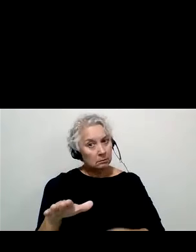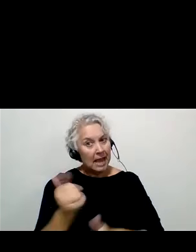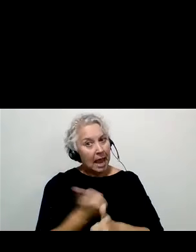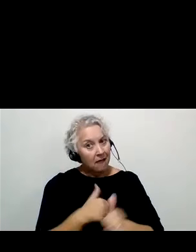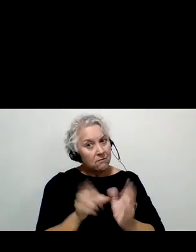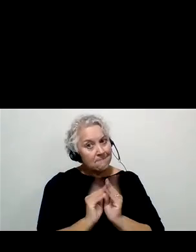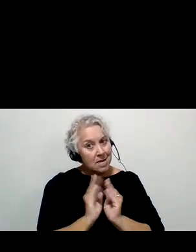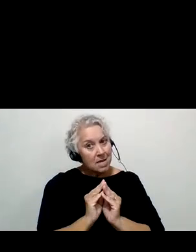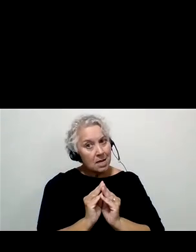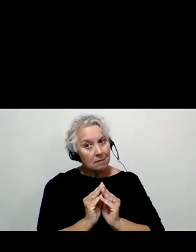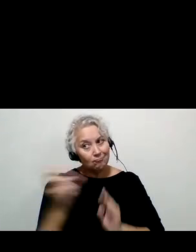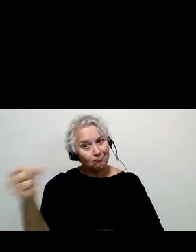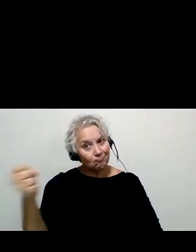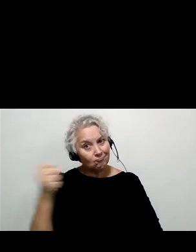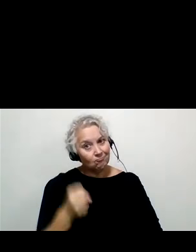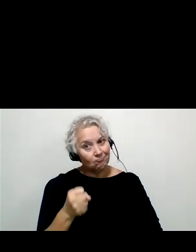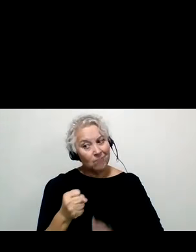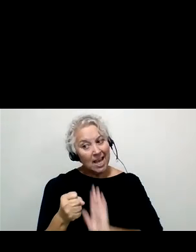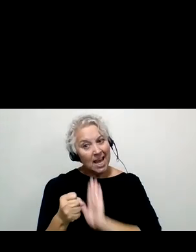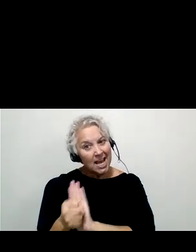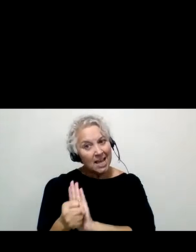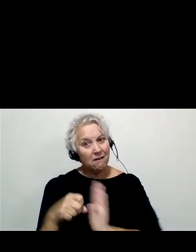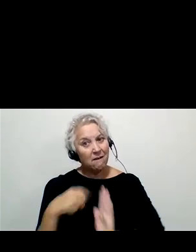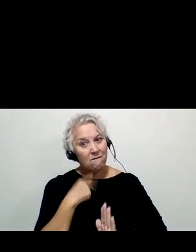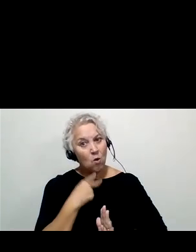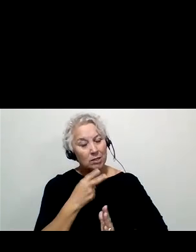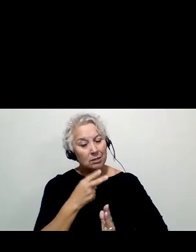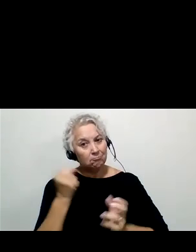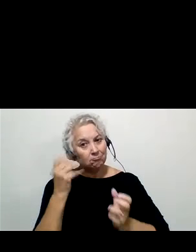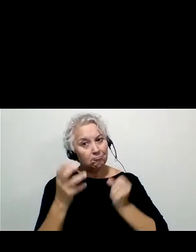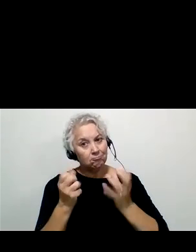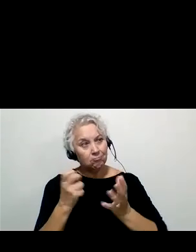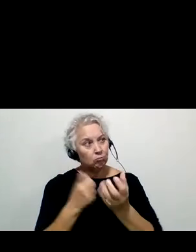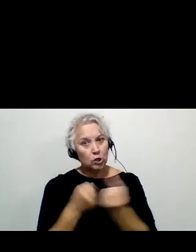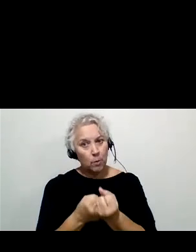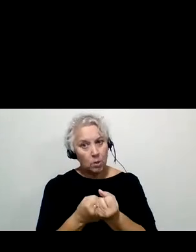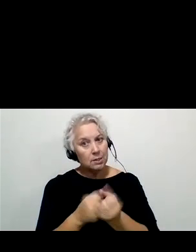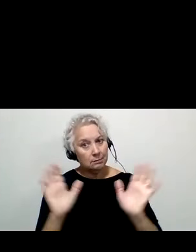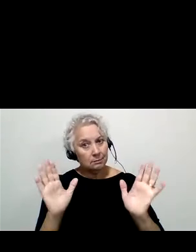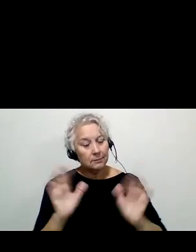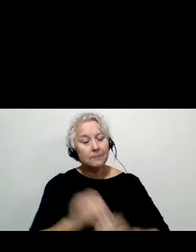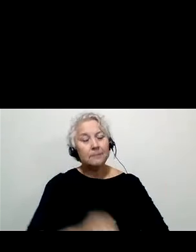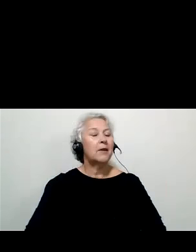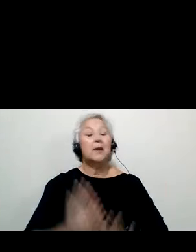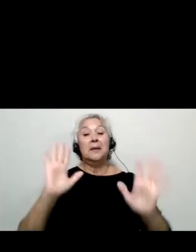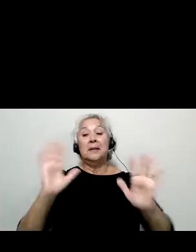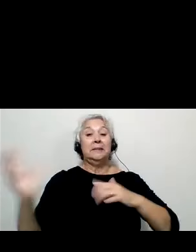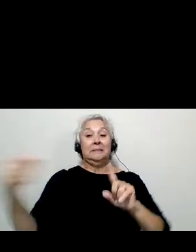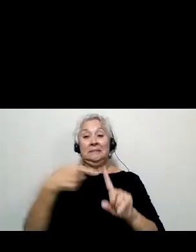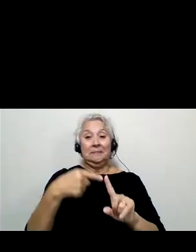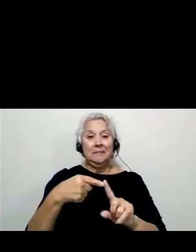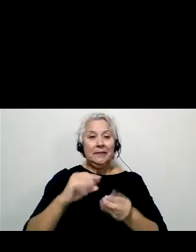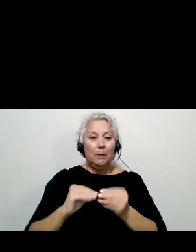meeting, I make sure that Michael's voice is heard with support. All right, let's go on to number